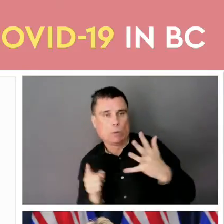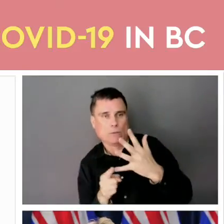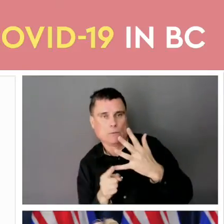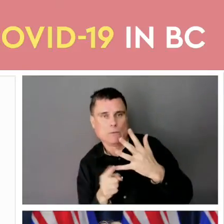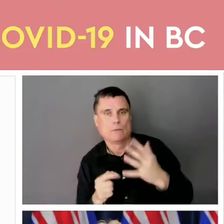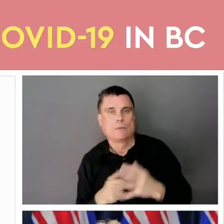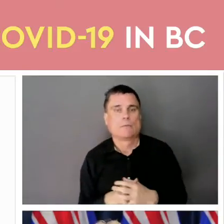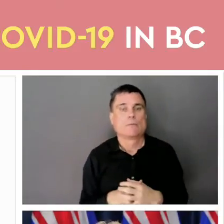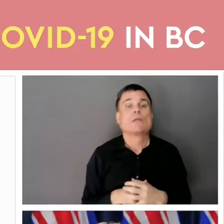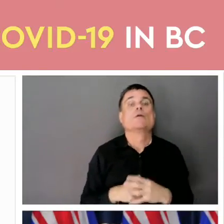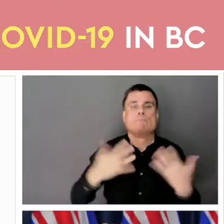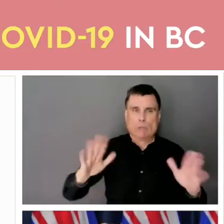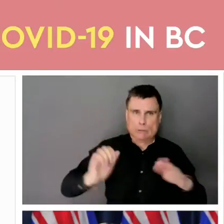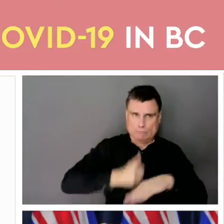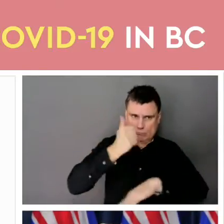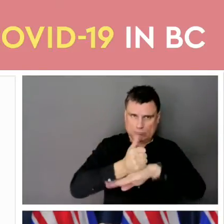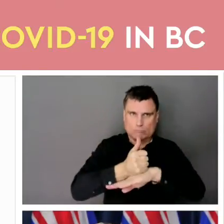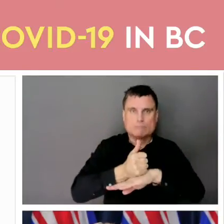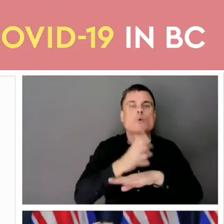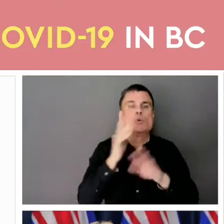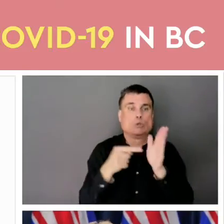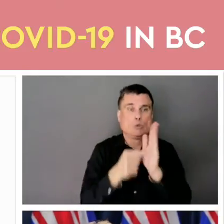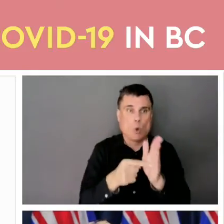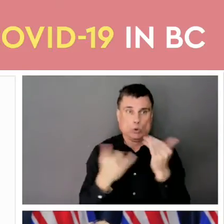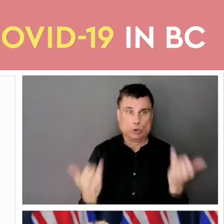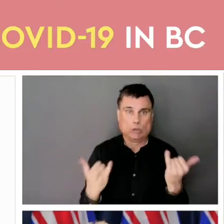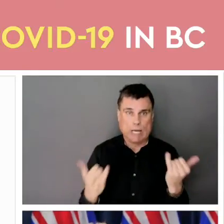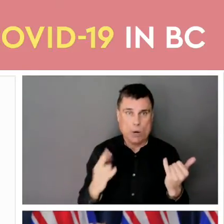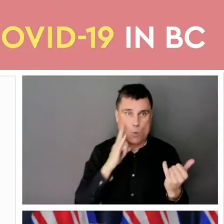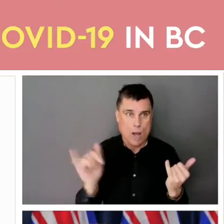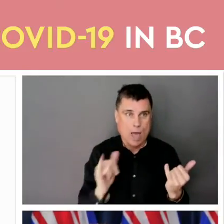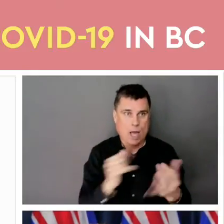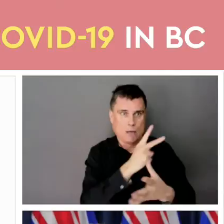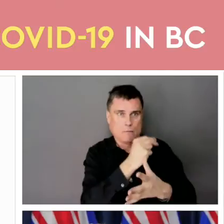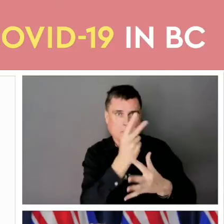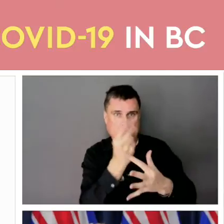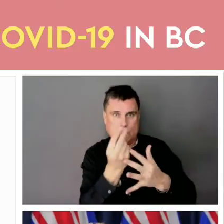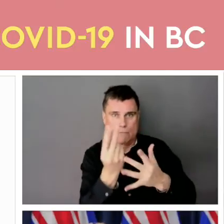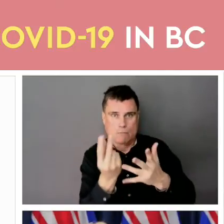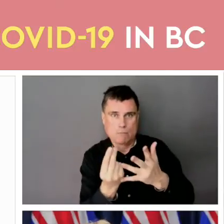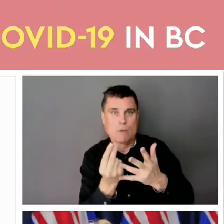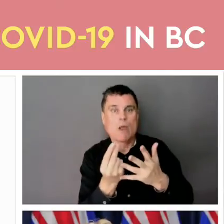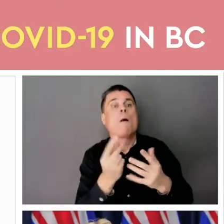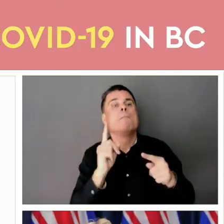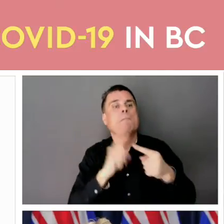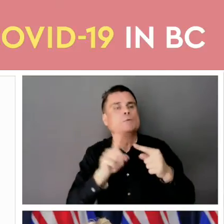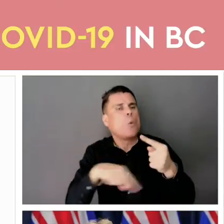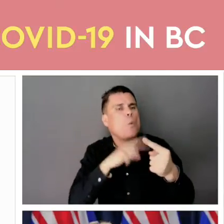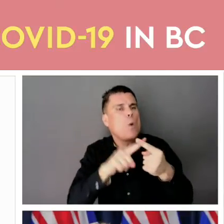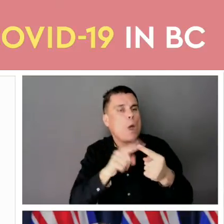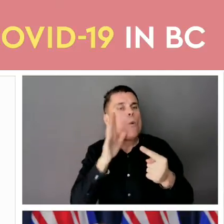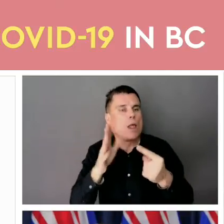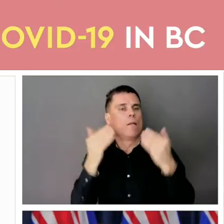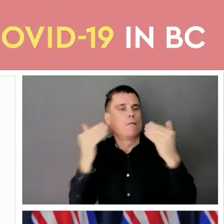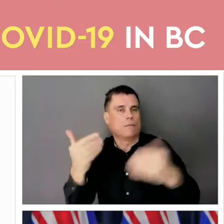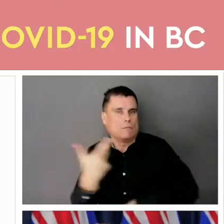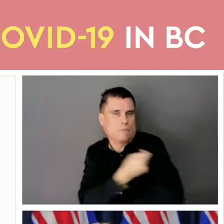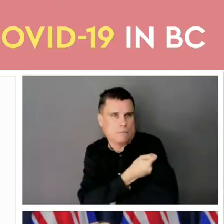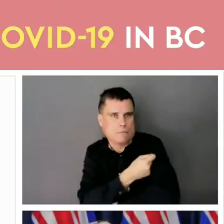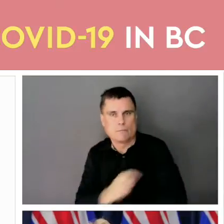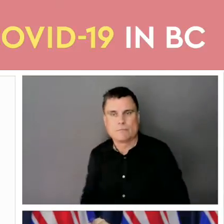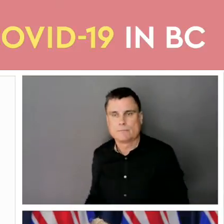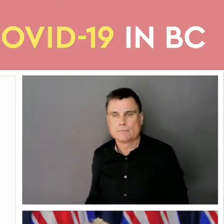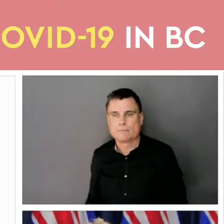timeline of when you can expect to be vaccinated. We'll be establishing clinics around at